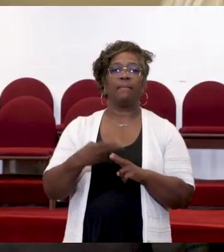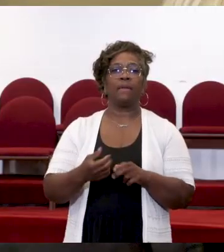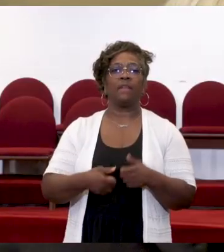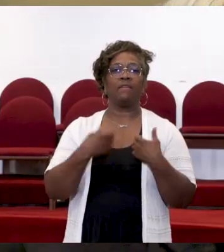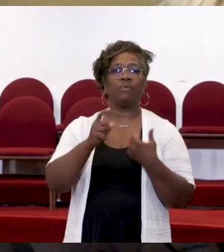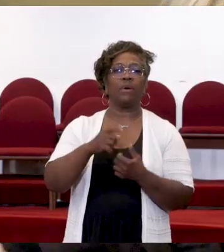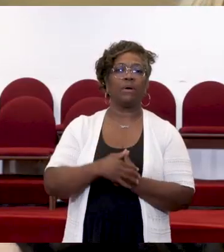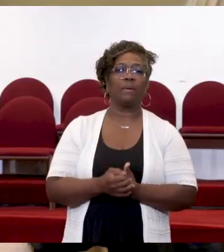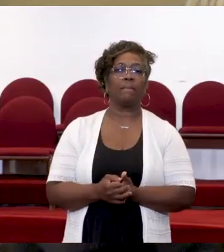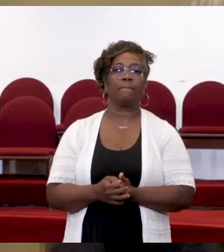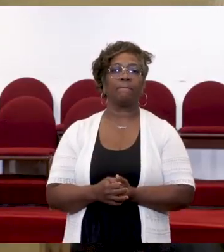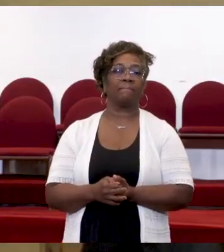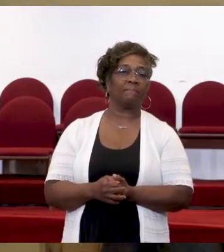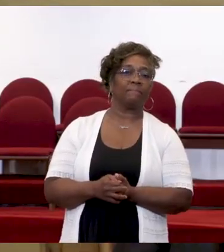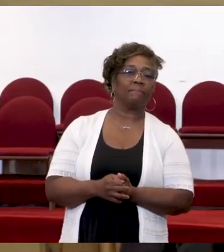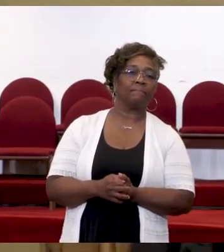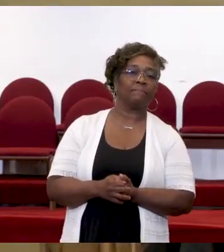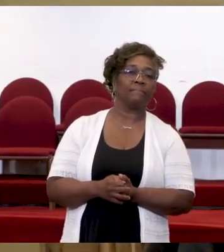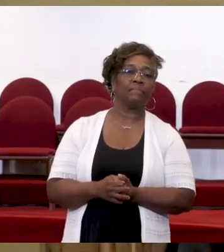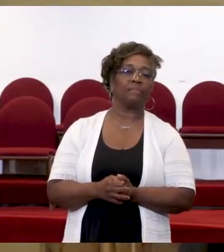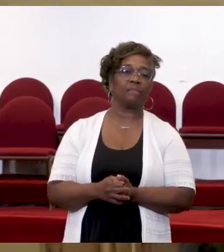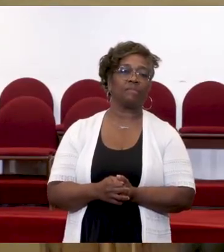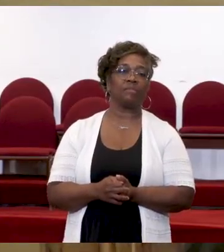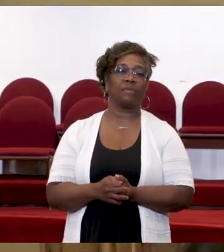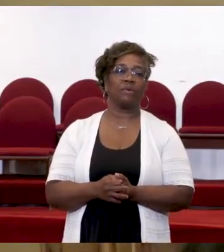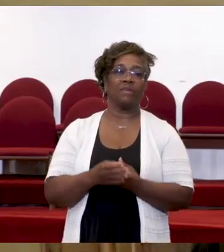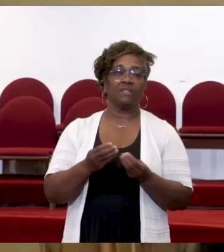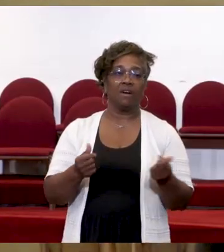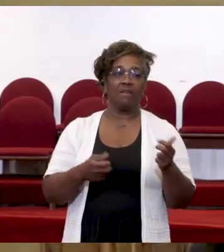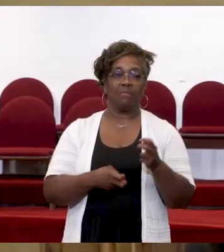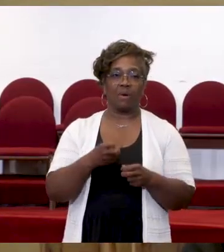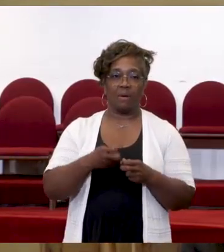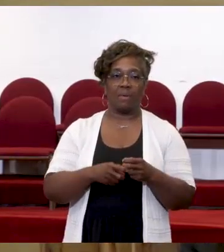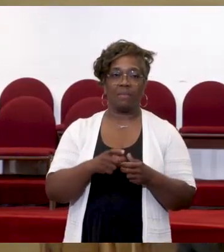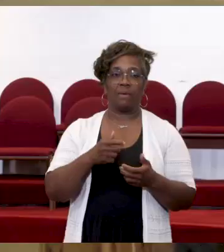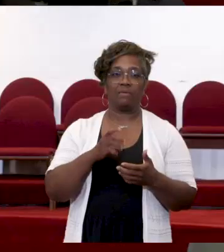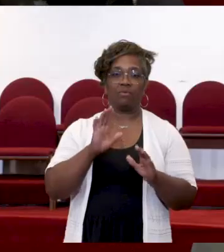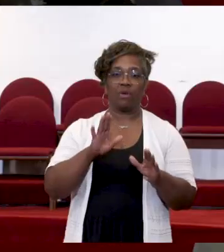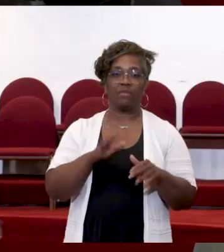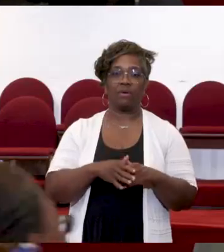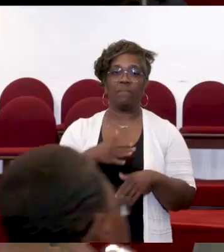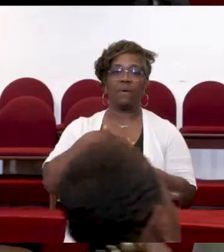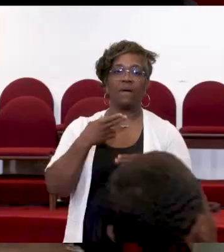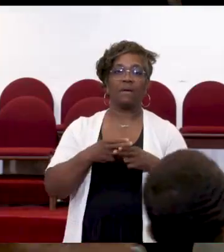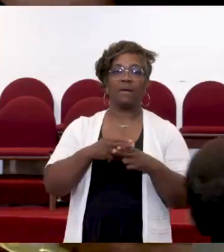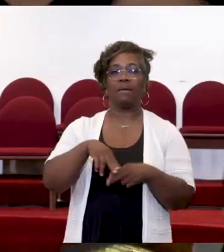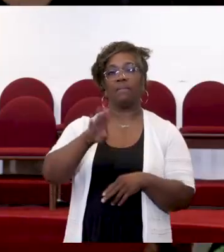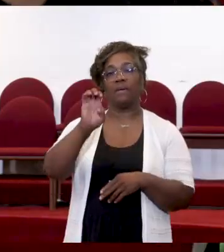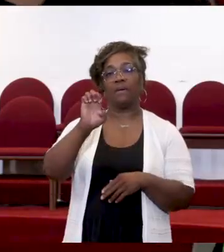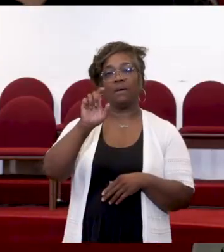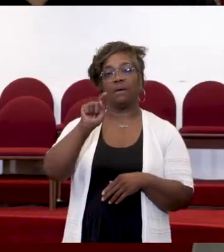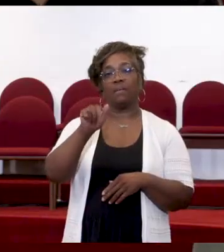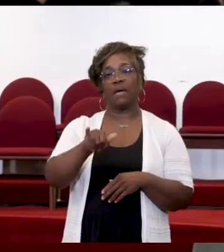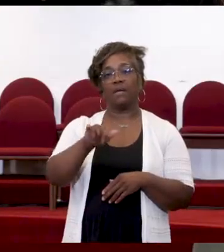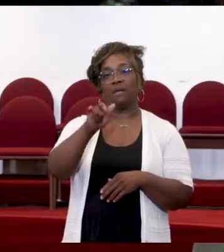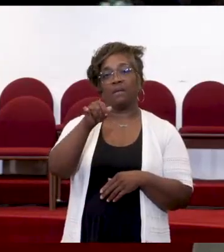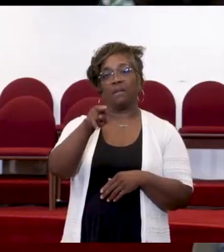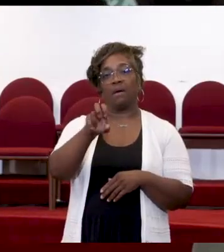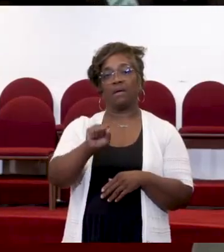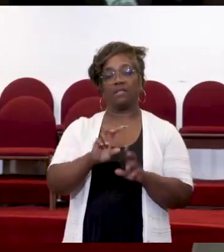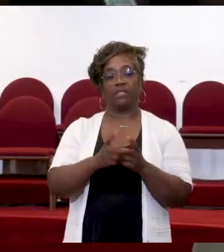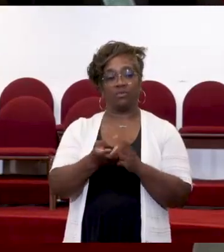if they're solving your problem, that's great. Go ahead. All right. My name is Betty Lyons, District